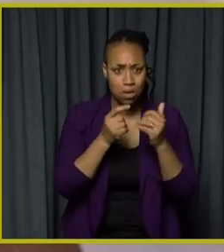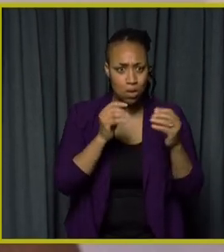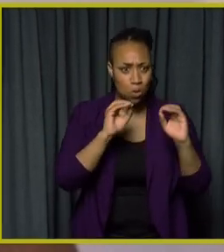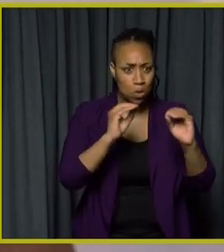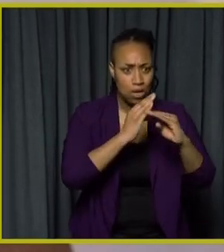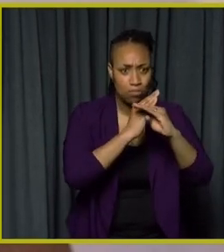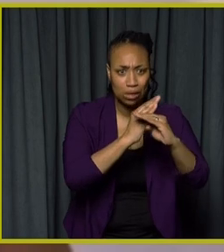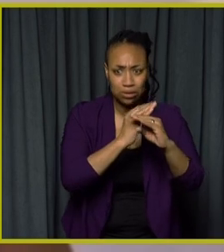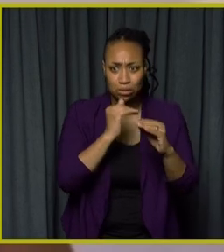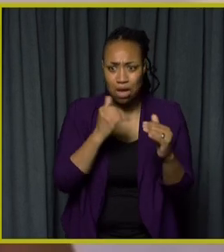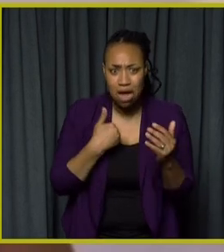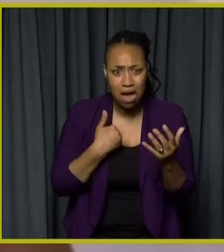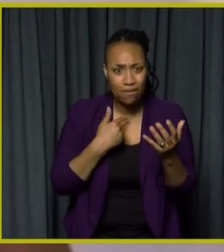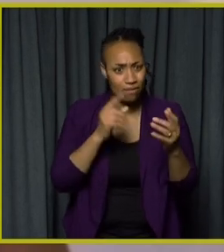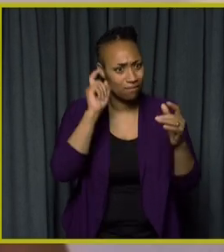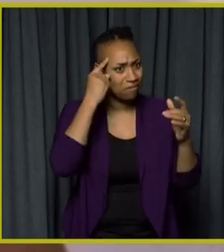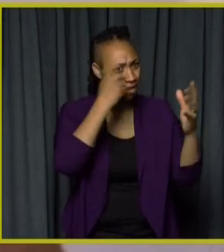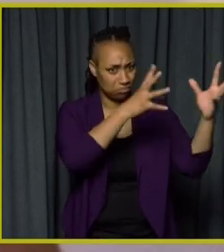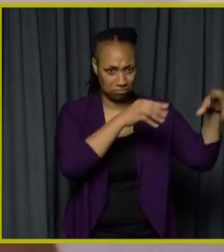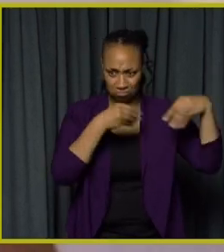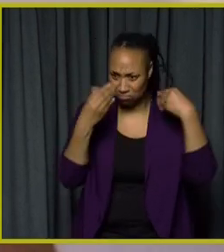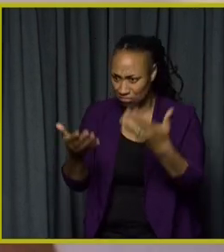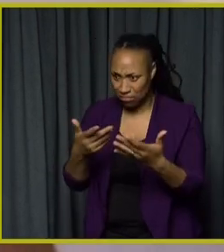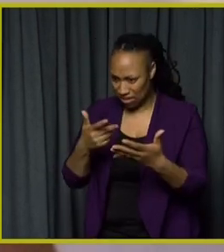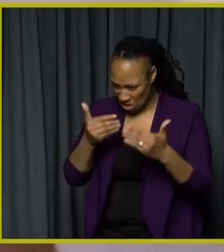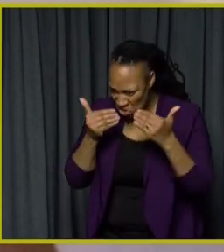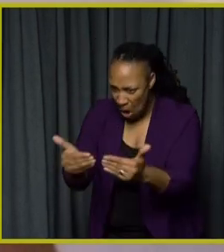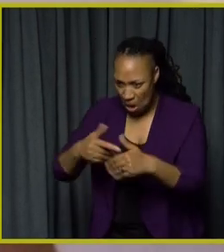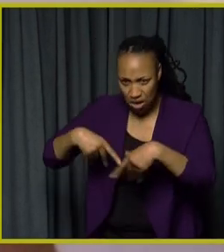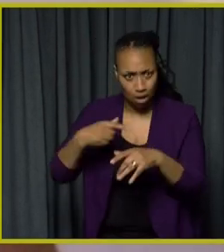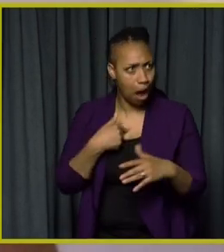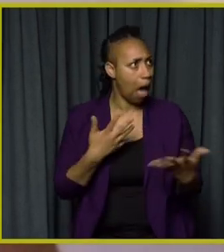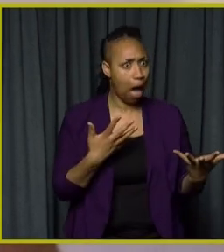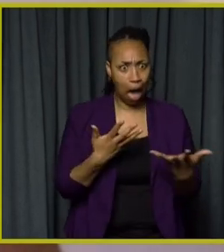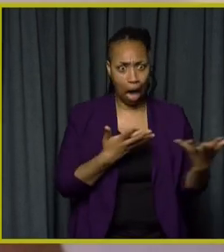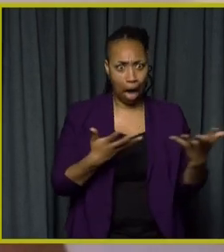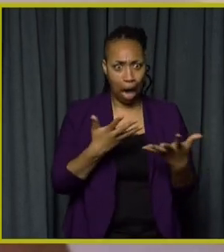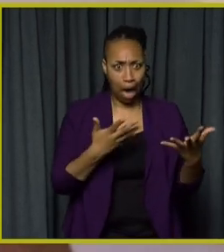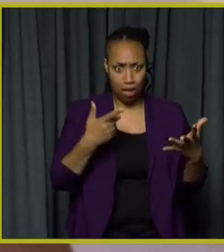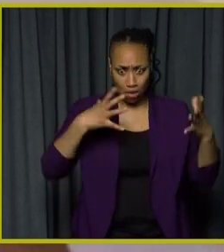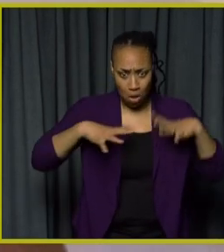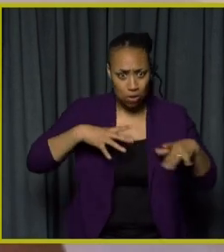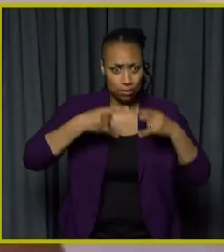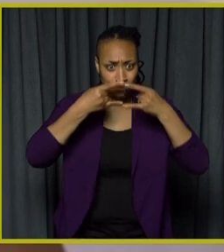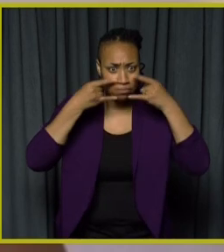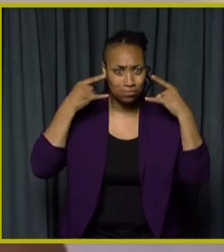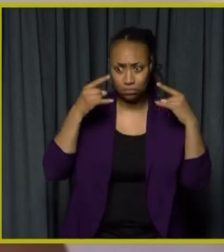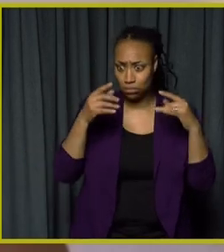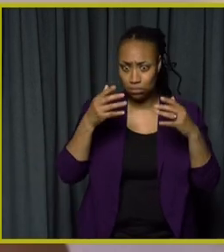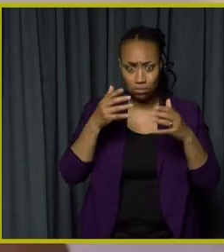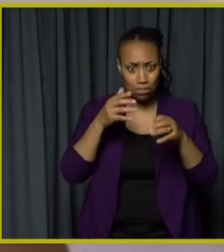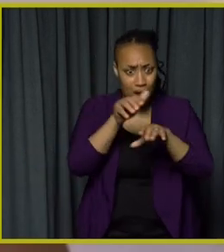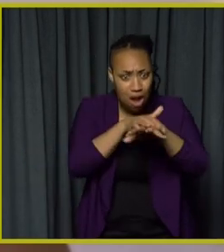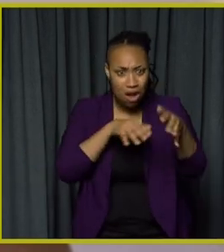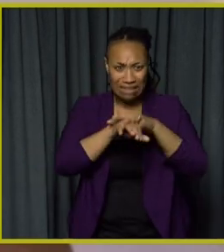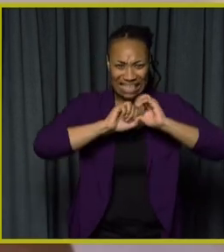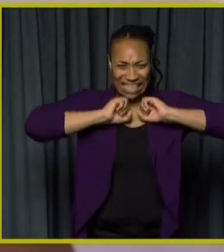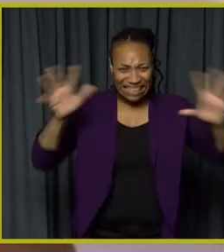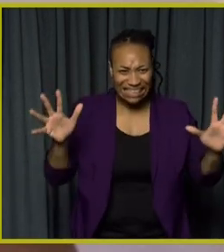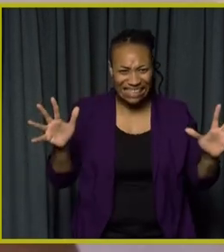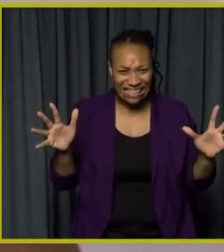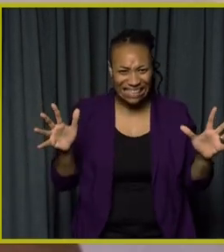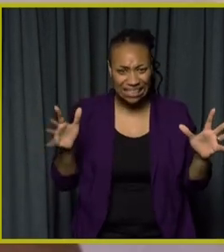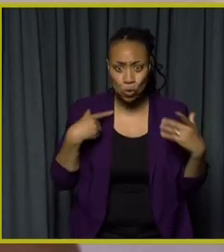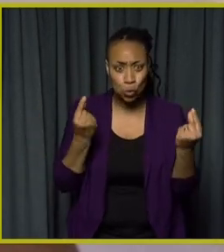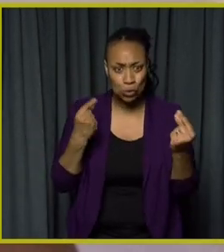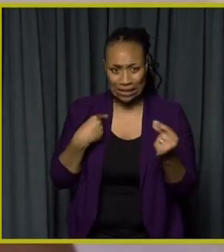basically dropped the ball. We were left without proper PPE equipment or supplies. A lot of us brought our own masks and ponchos.